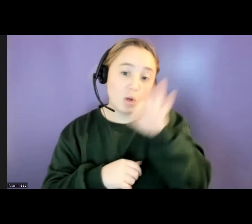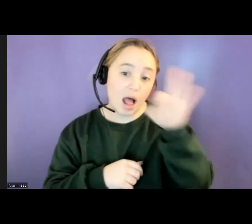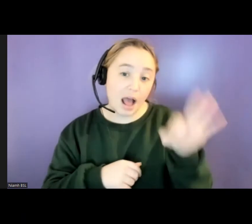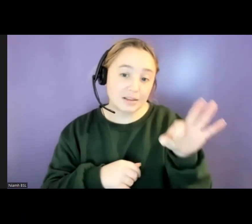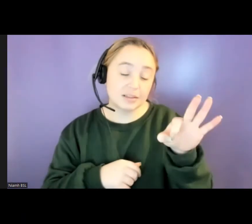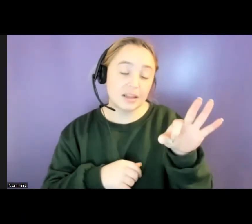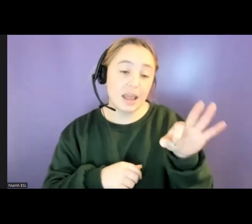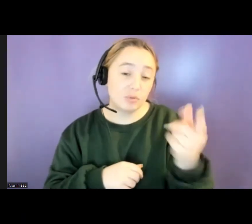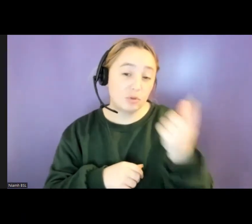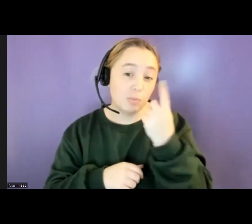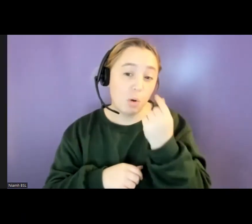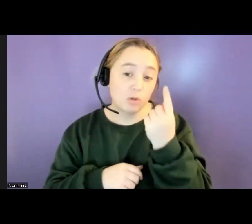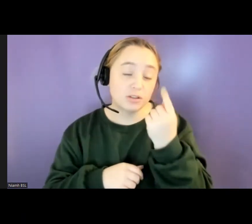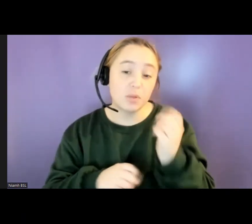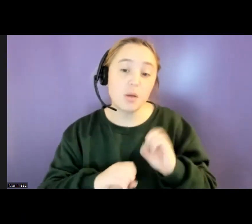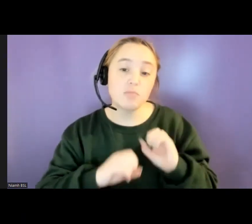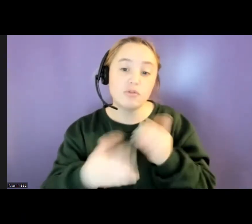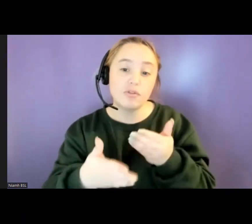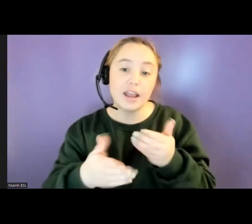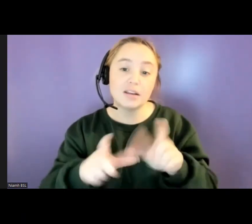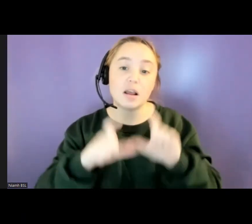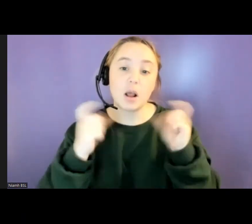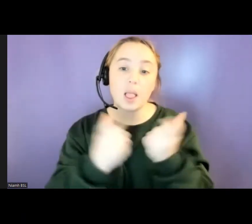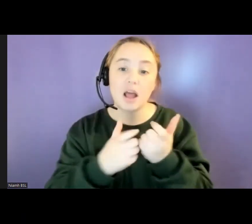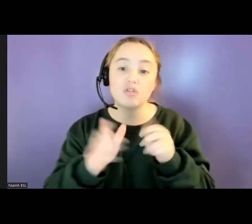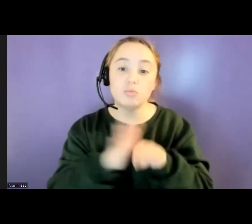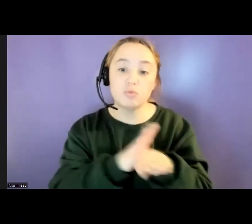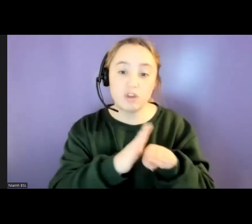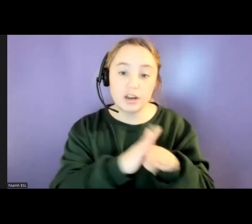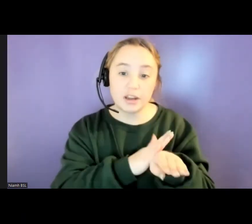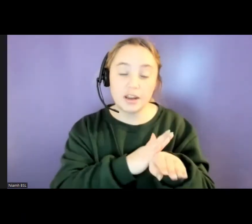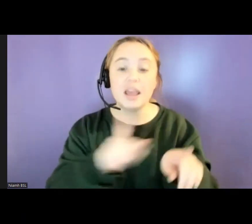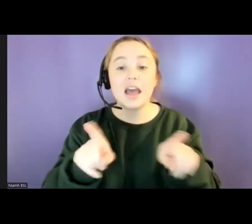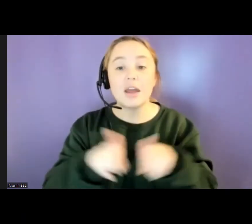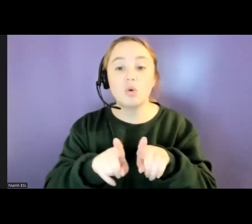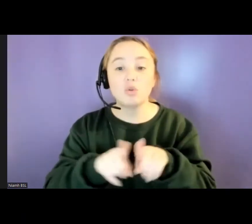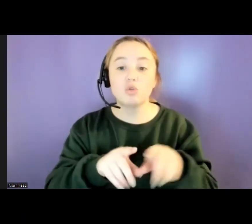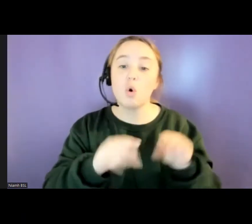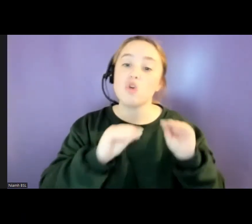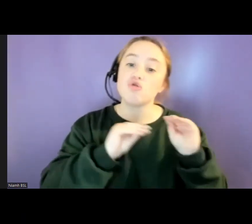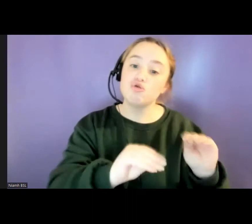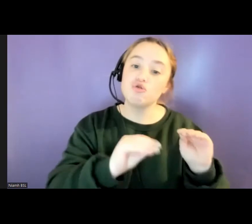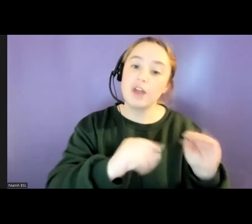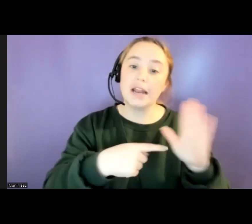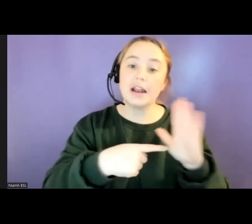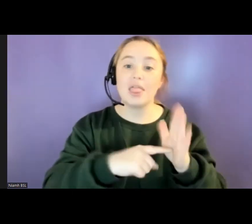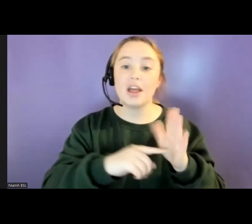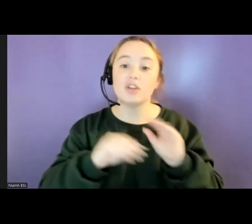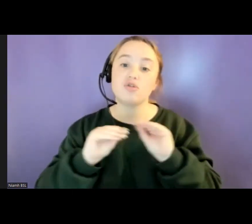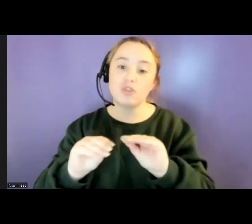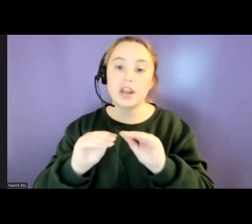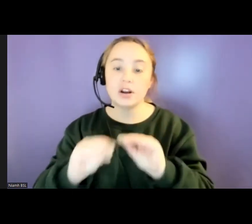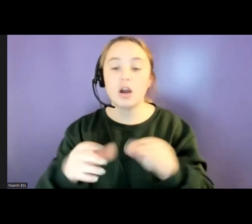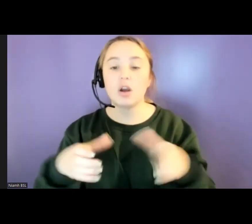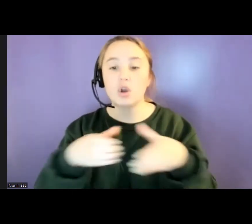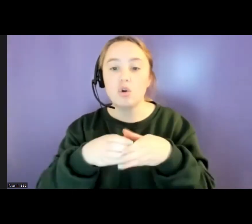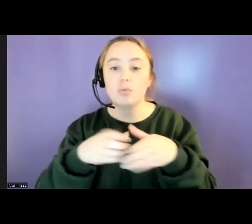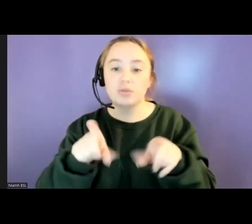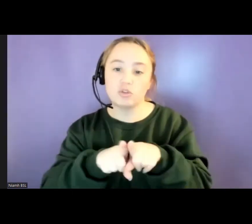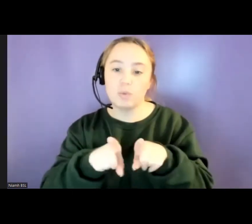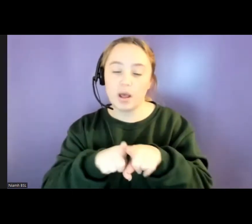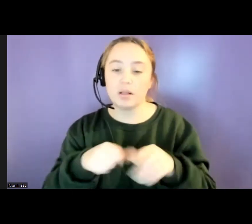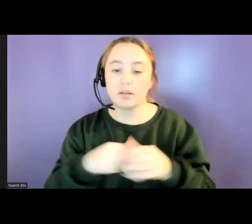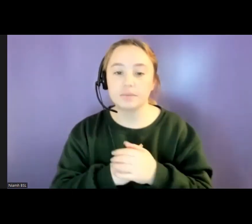provide classroom training, as well as the trainers that we have within our own kind of groups of staff across